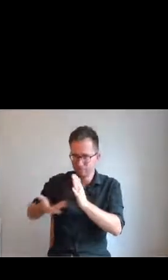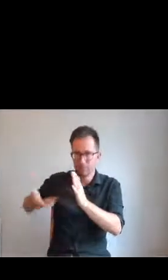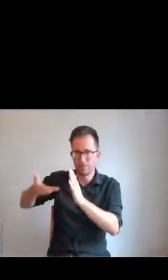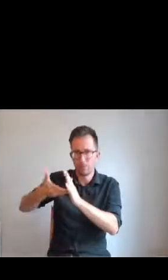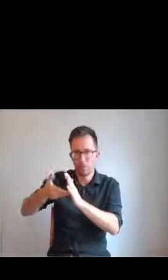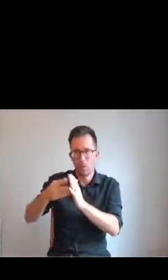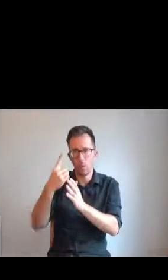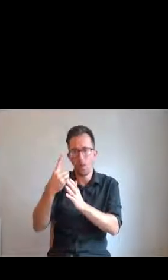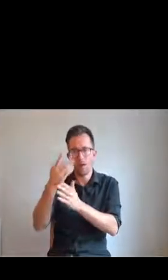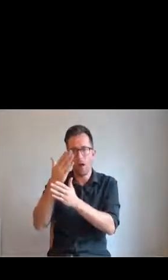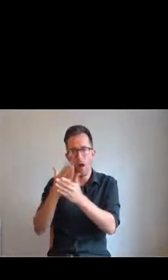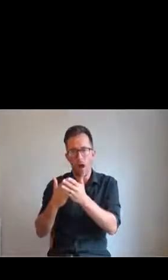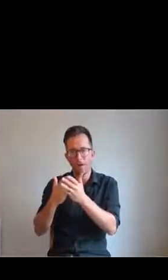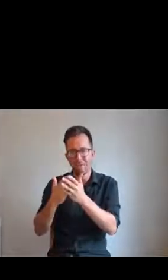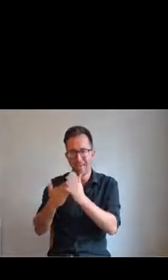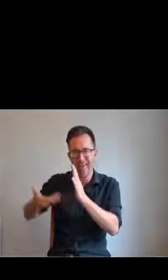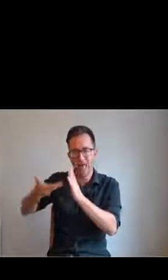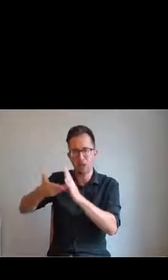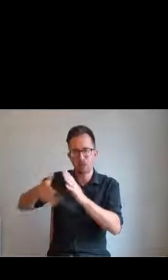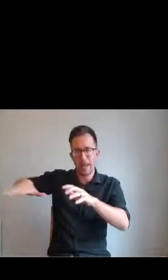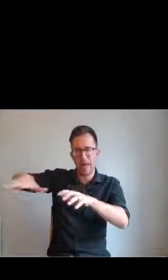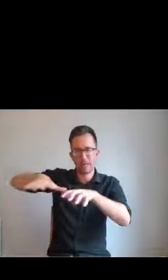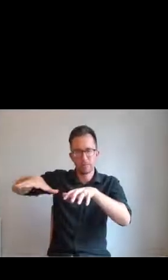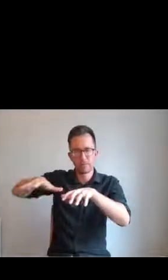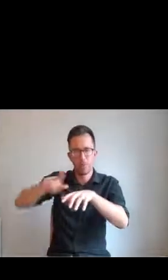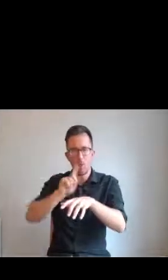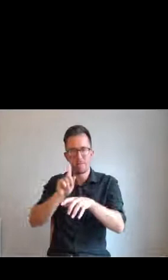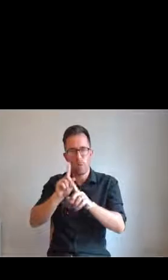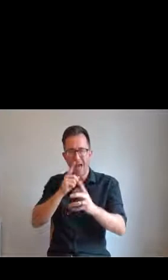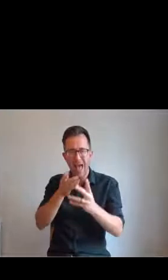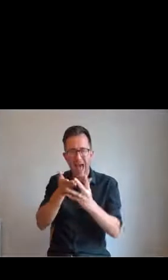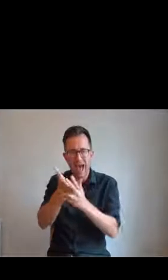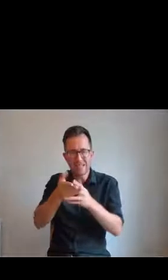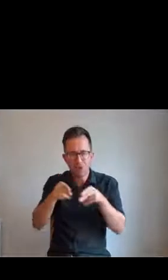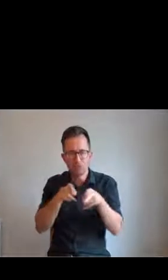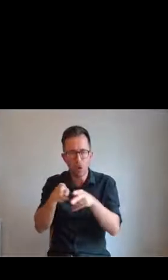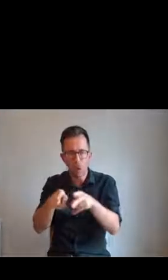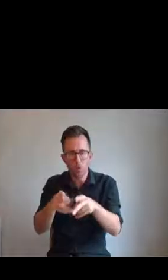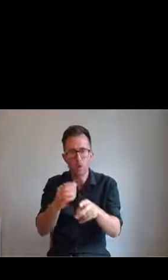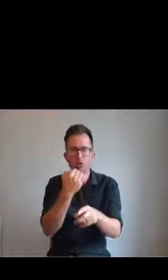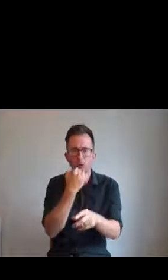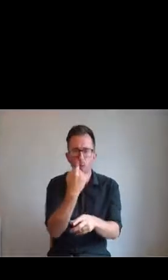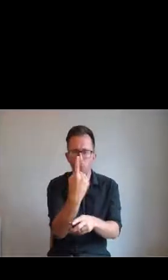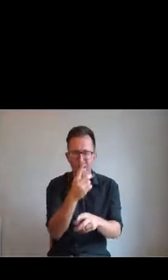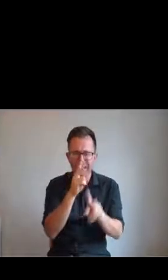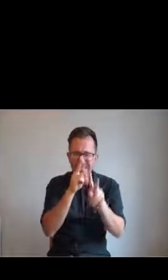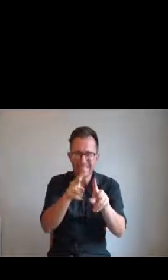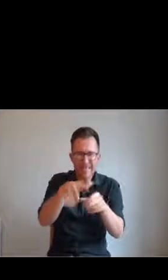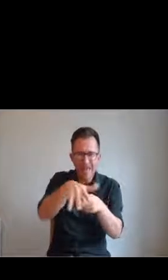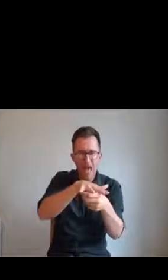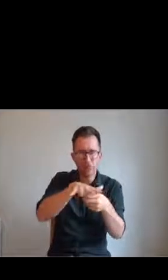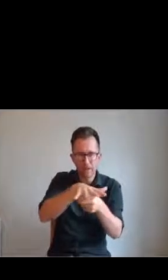for appropriate access and landscaping. This is shown as number 1 on the image on screen.